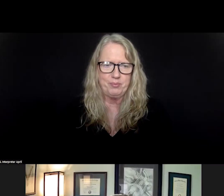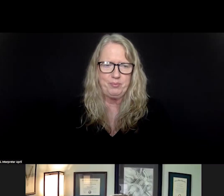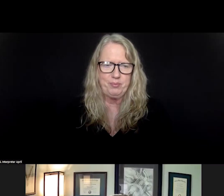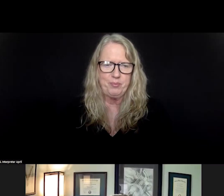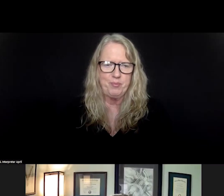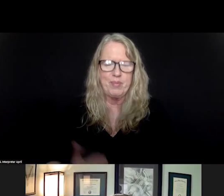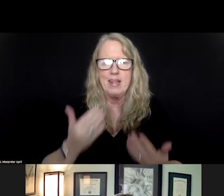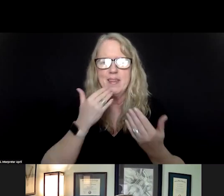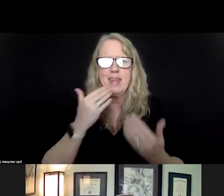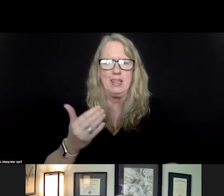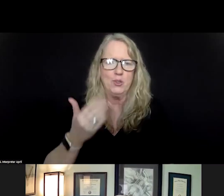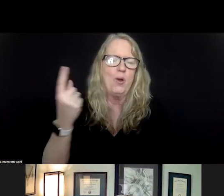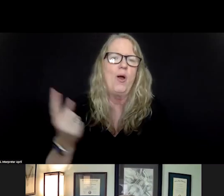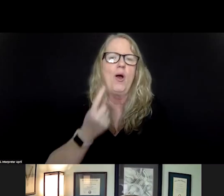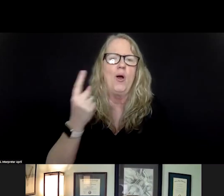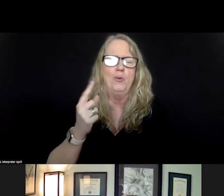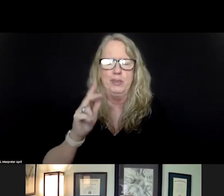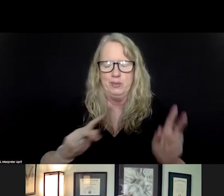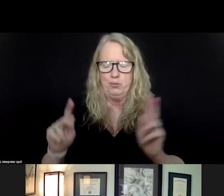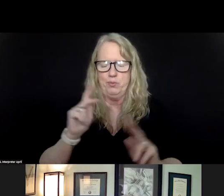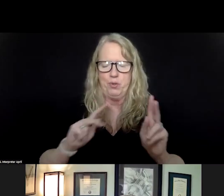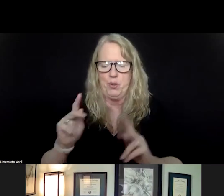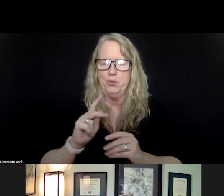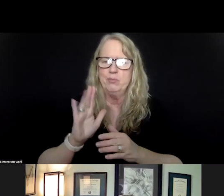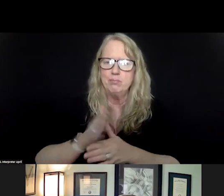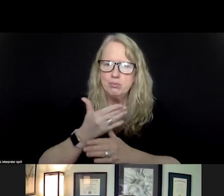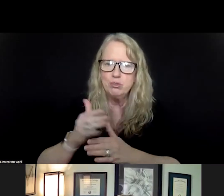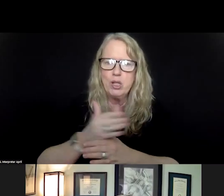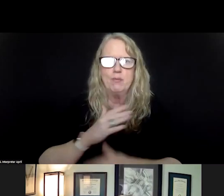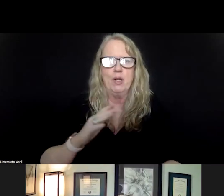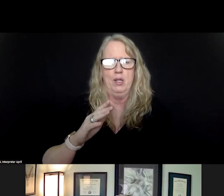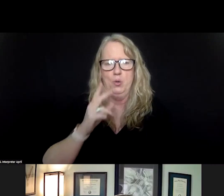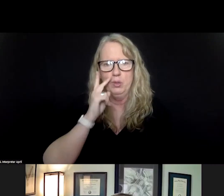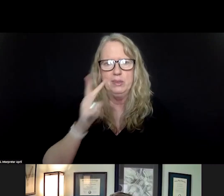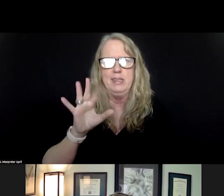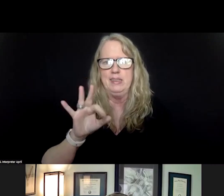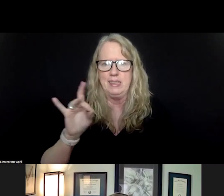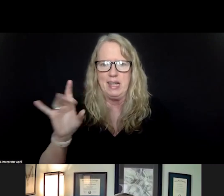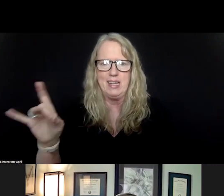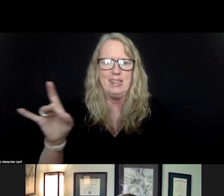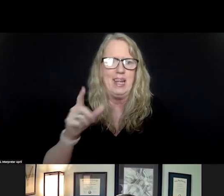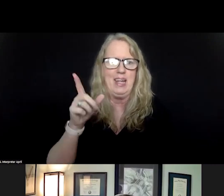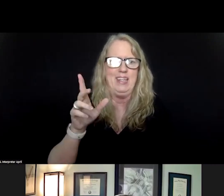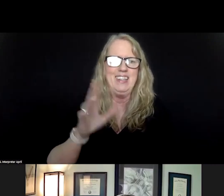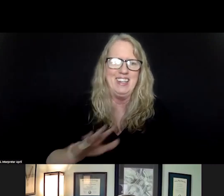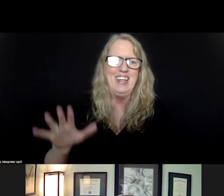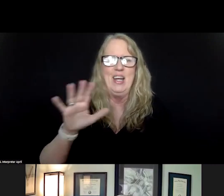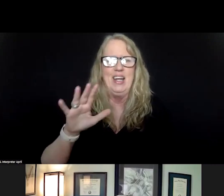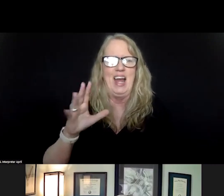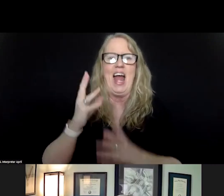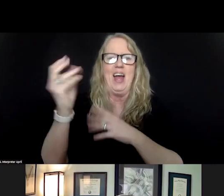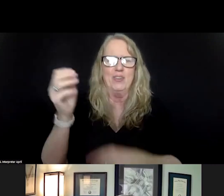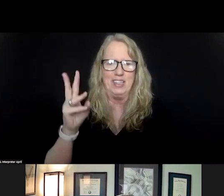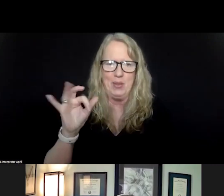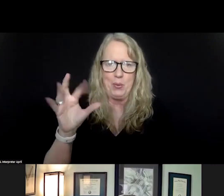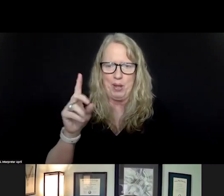Thank you, as always, for folks for sharing where you see 988 in the wild. One of the folks who